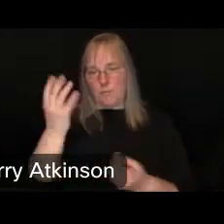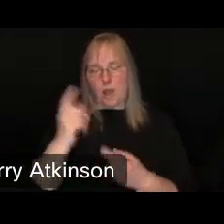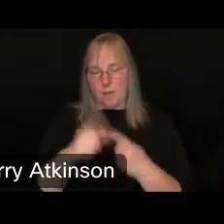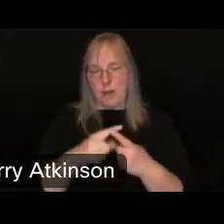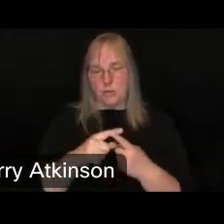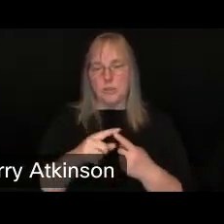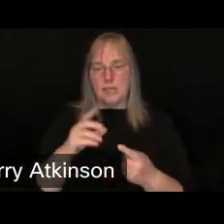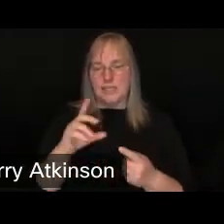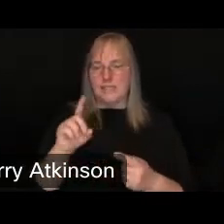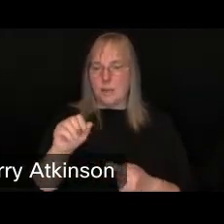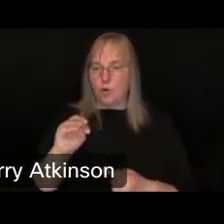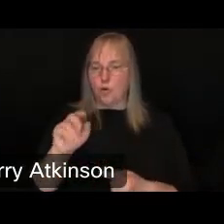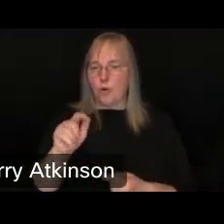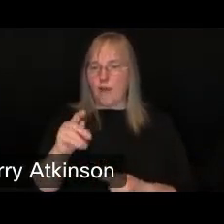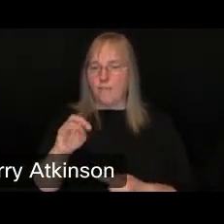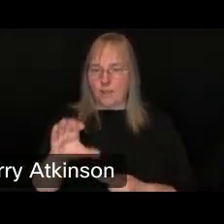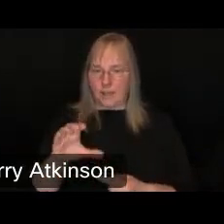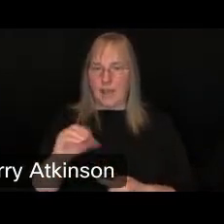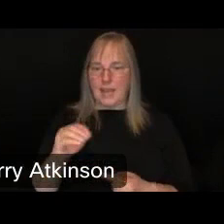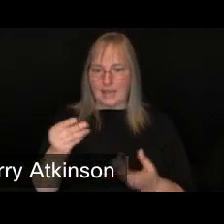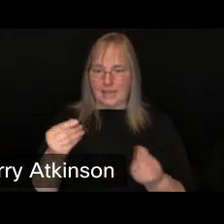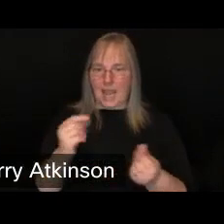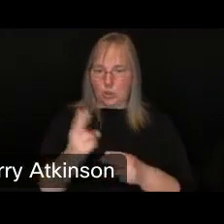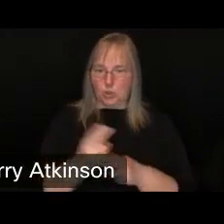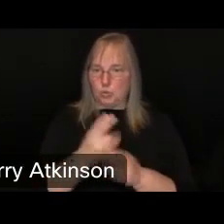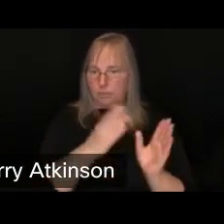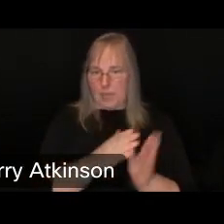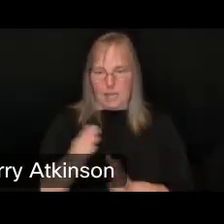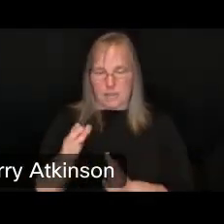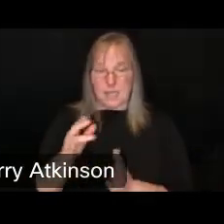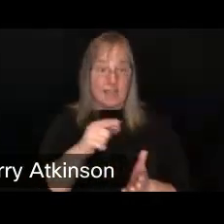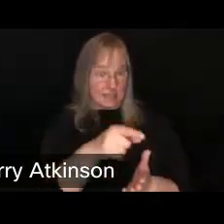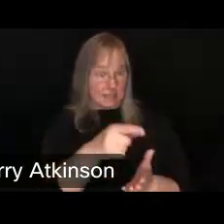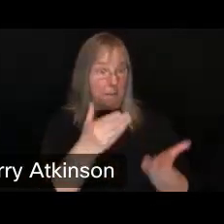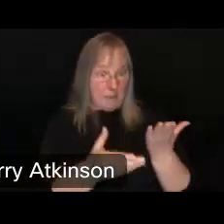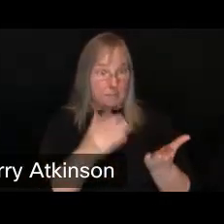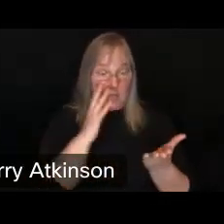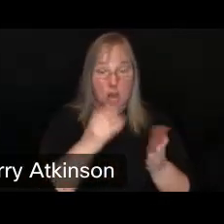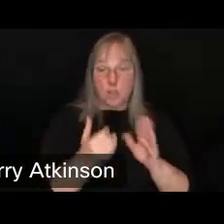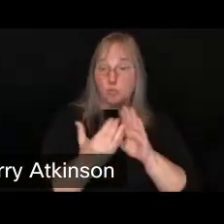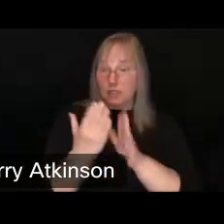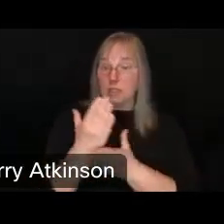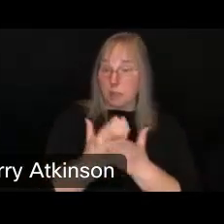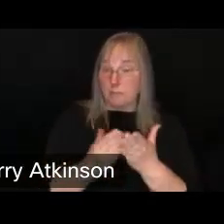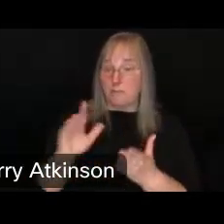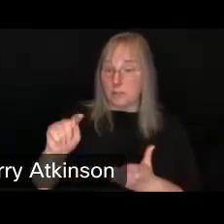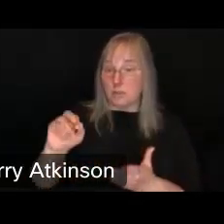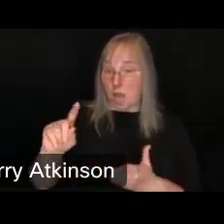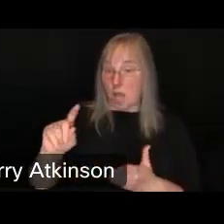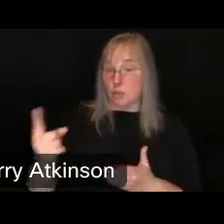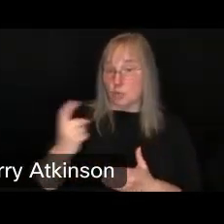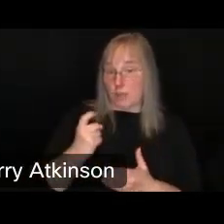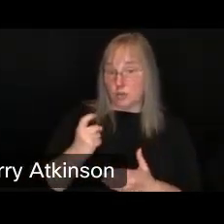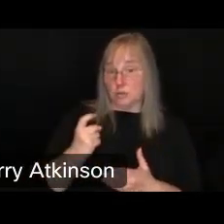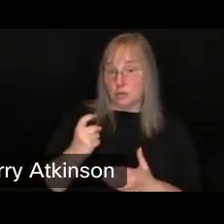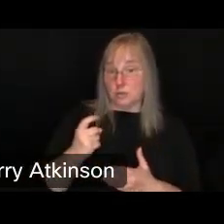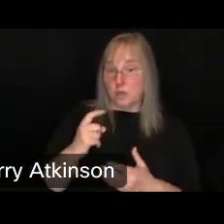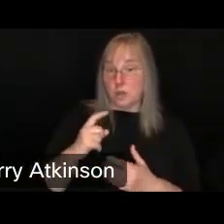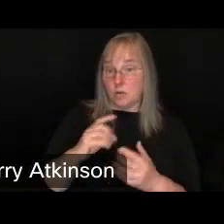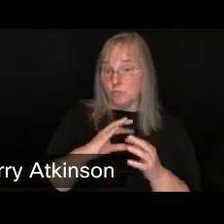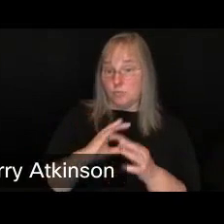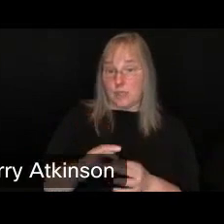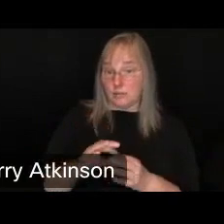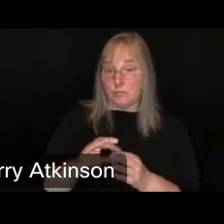these might kind of address some of what Todd's question earlier regarding the development trend